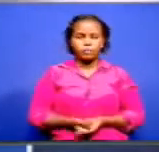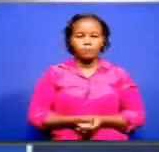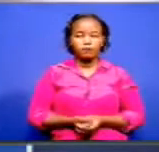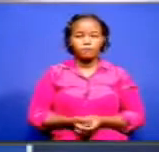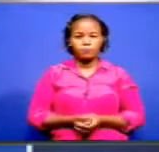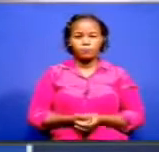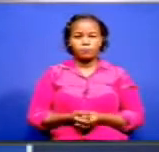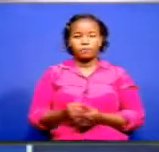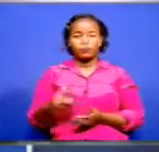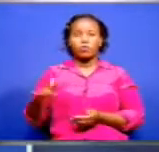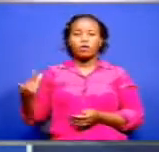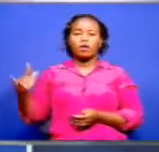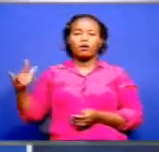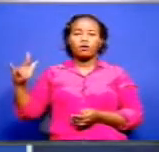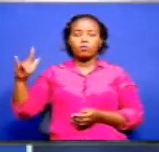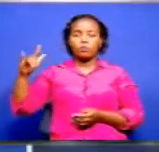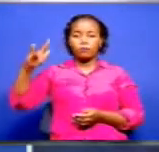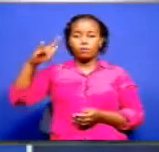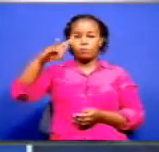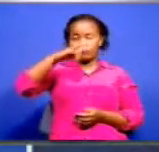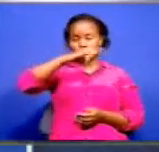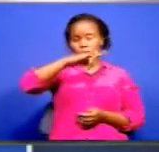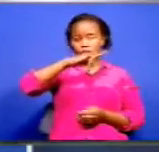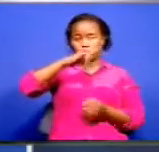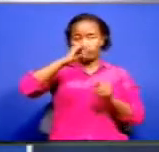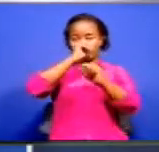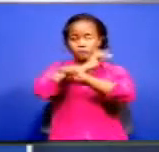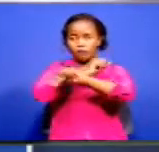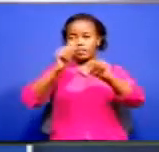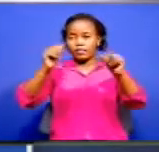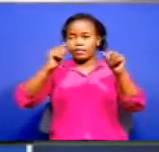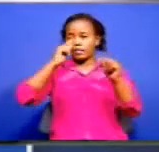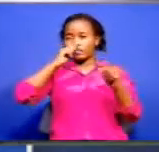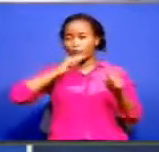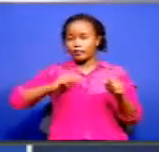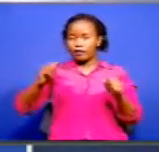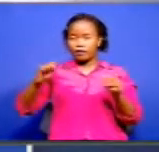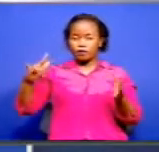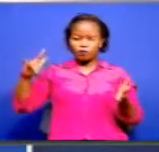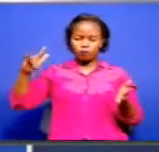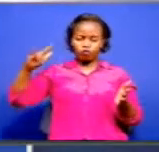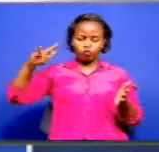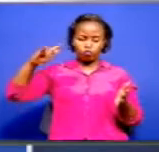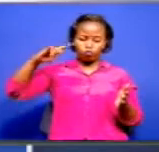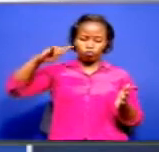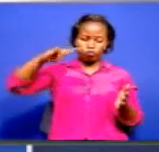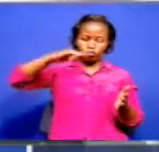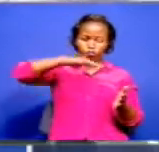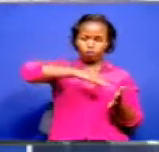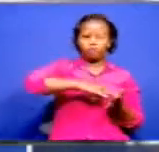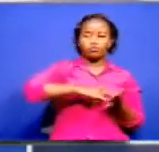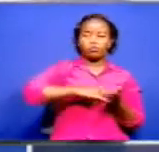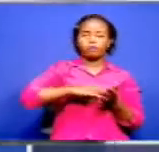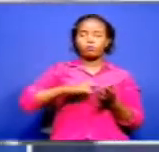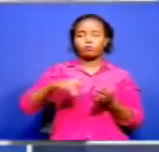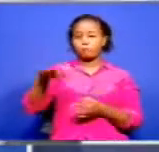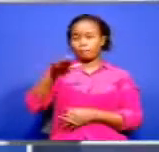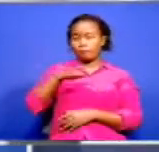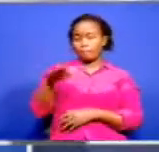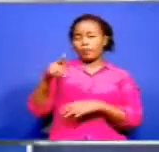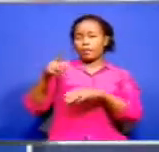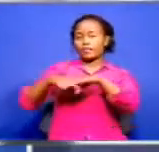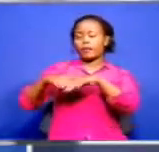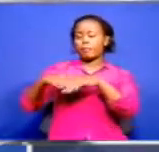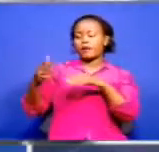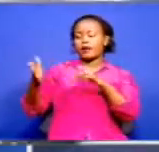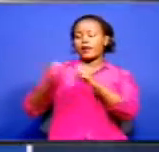The airplane carrying Tanzanian President Suluhu Hassan touched down at Jomo Kenyatta International Airport at around 9